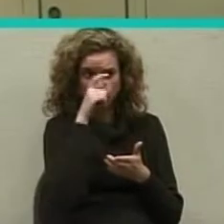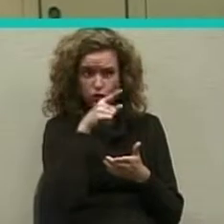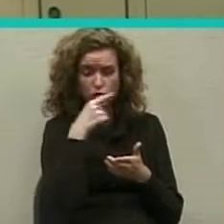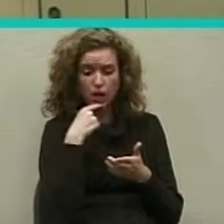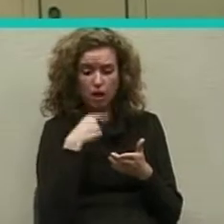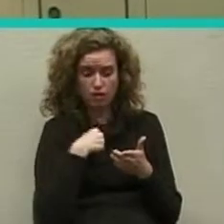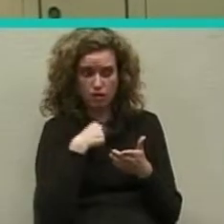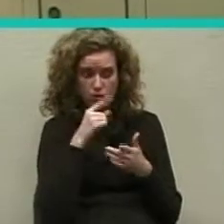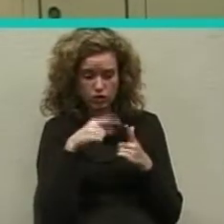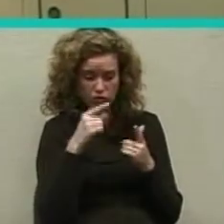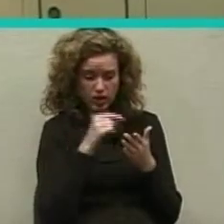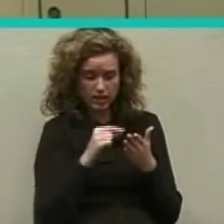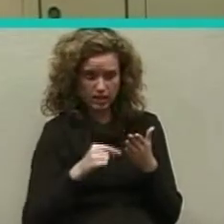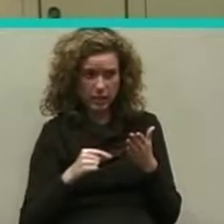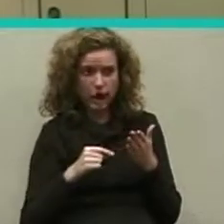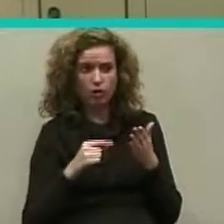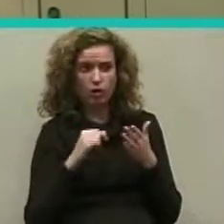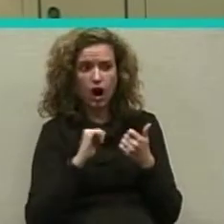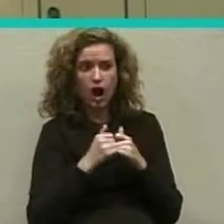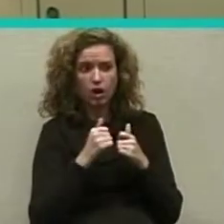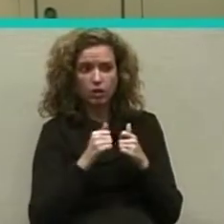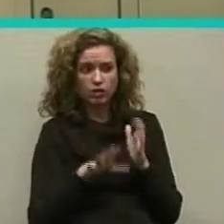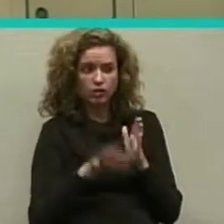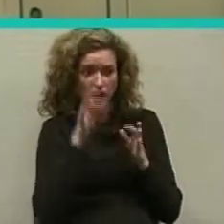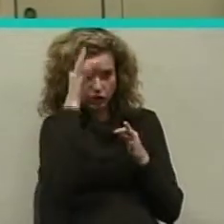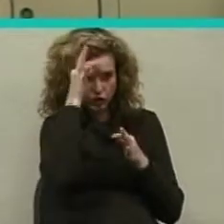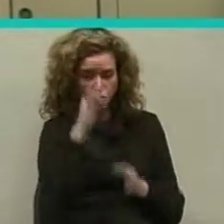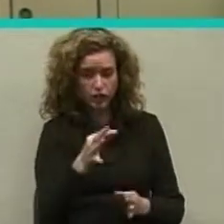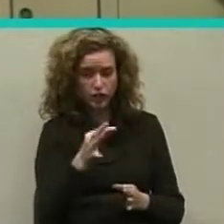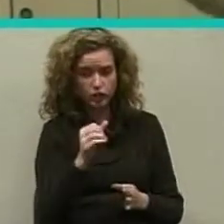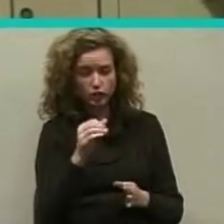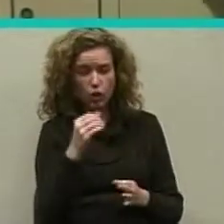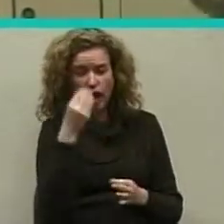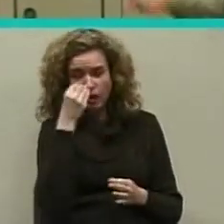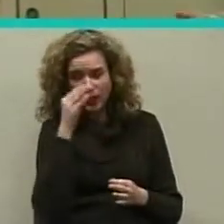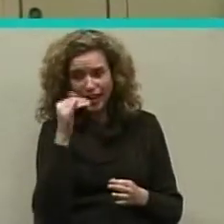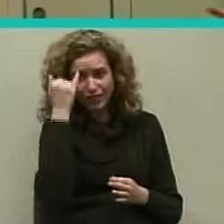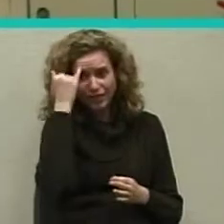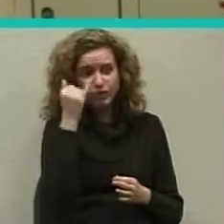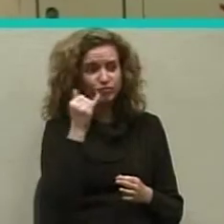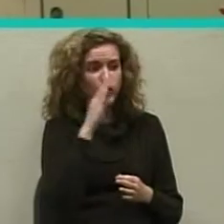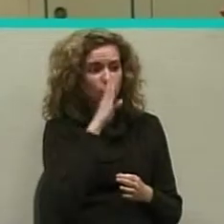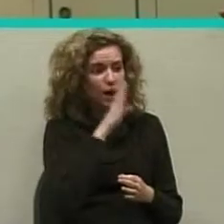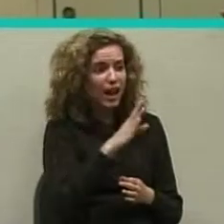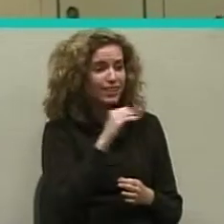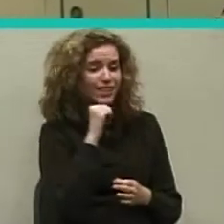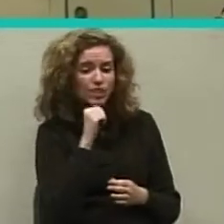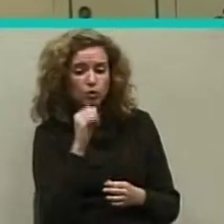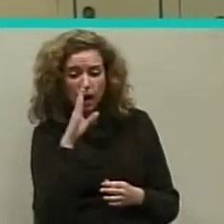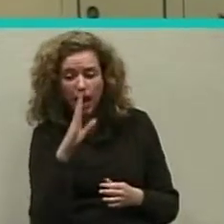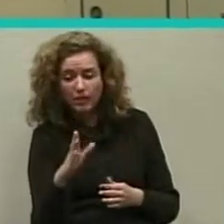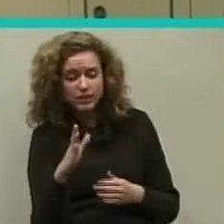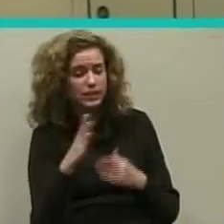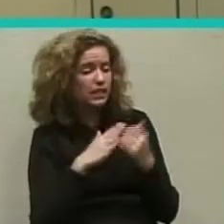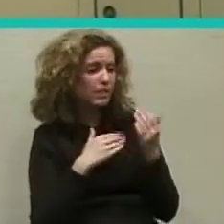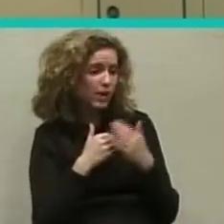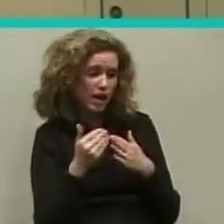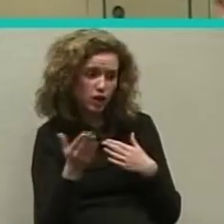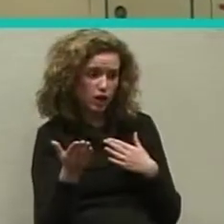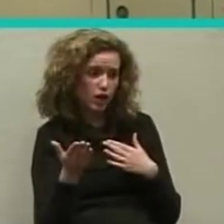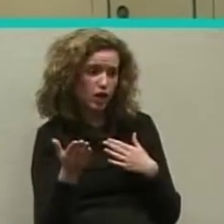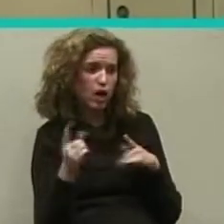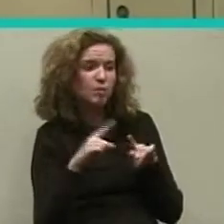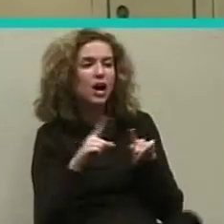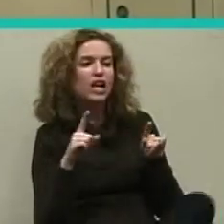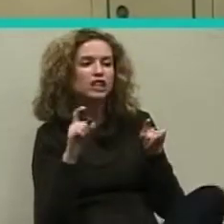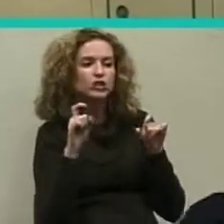based on the data that you have. I don't care what it is. I don't care if it was indirect, direct, it doesn't matter to me. But